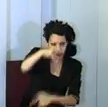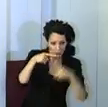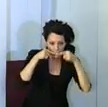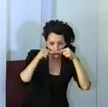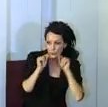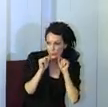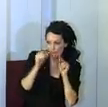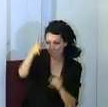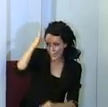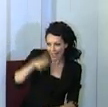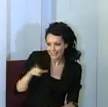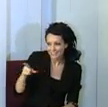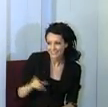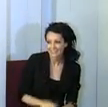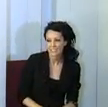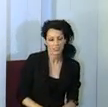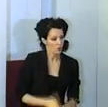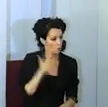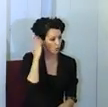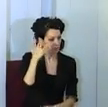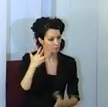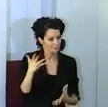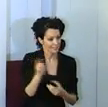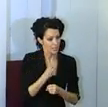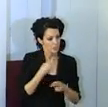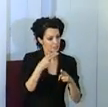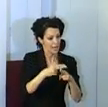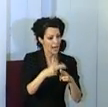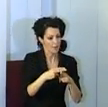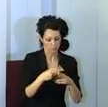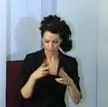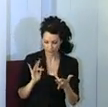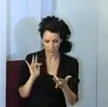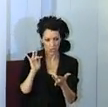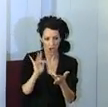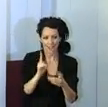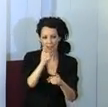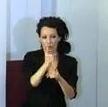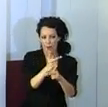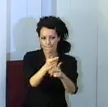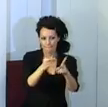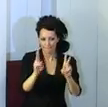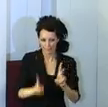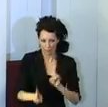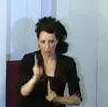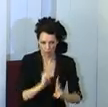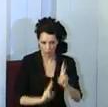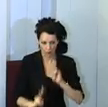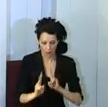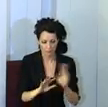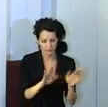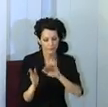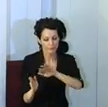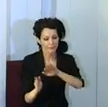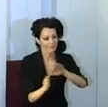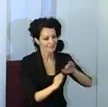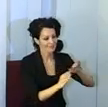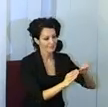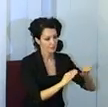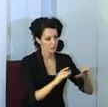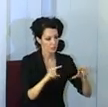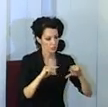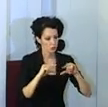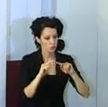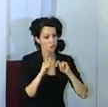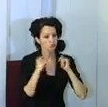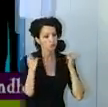name and to also follow up with you and to put you in touch with the right people. The tribe are celebrating their pride